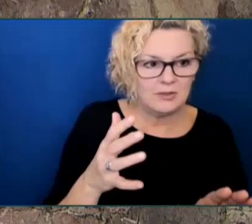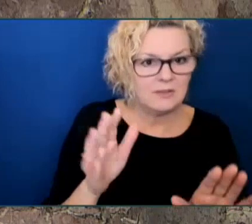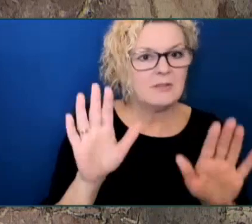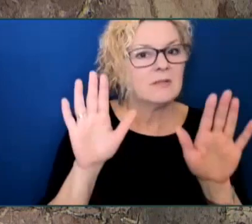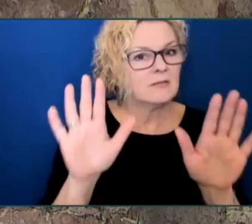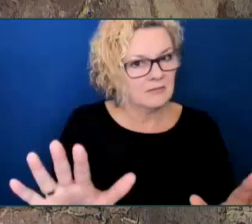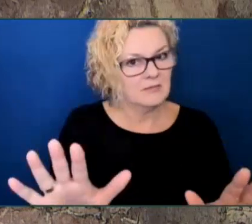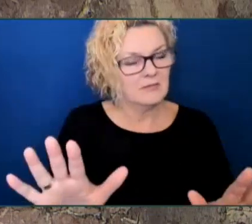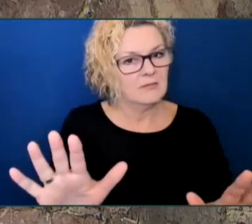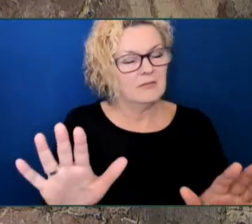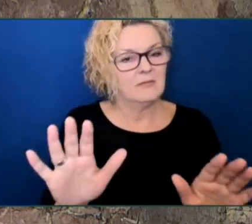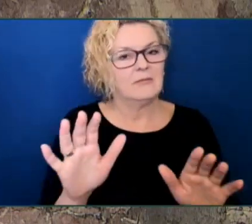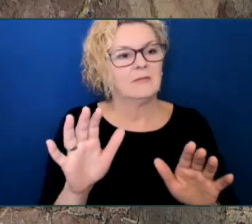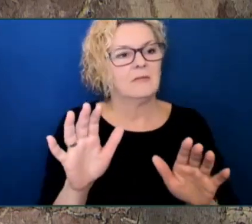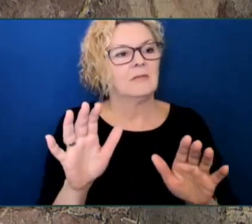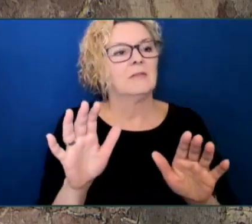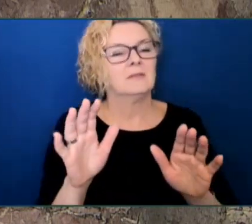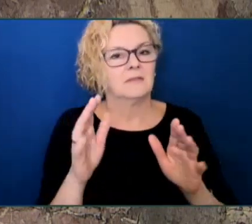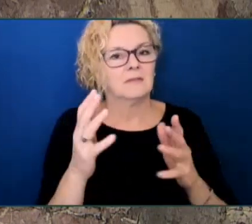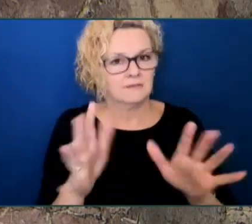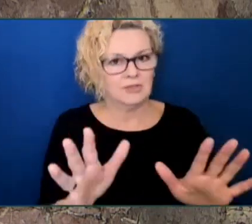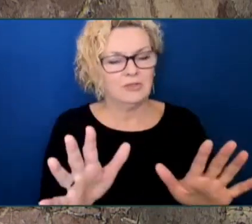come to order. And